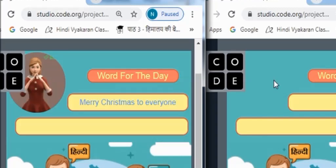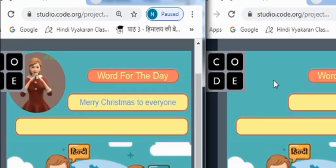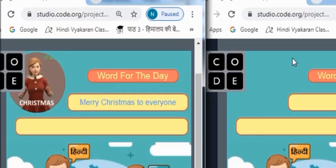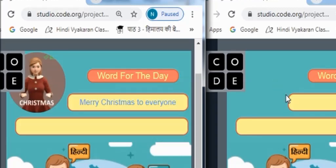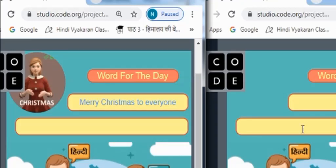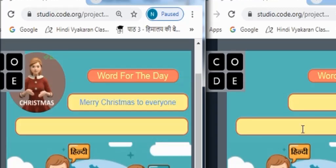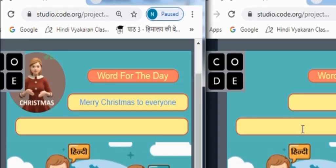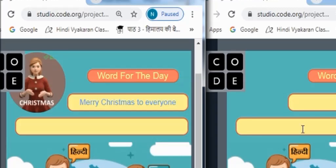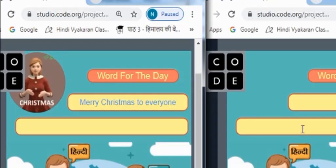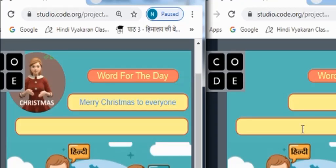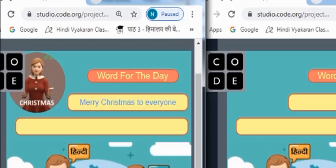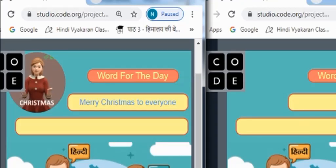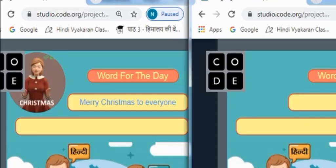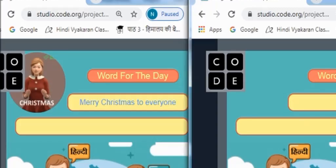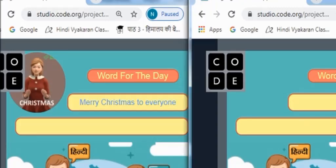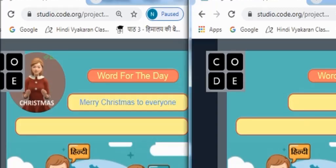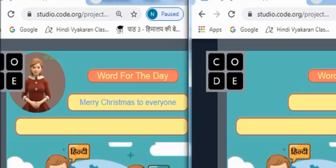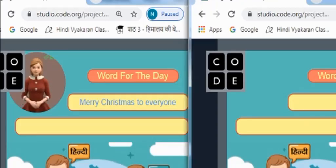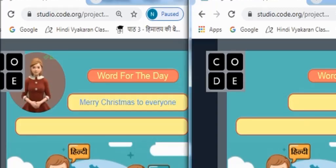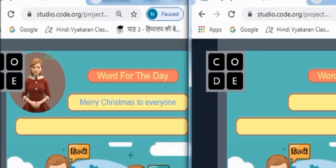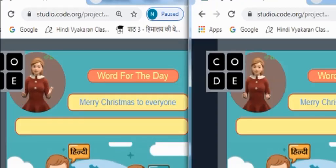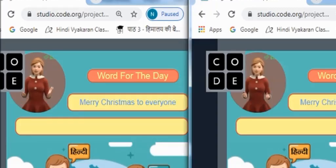required output on this second device or not.